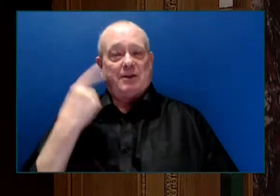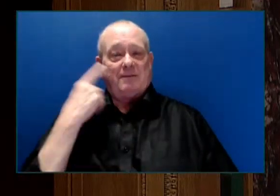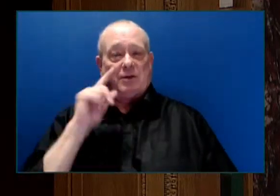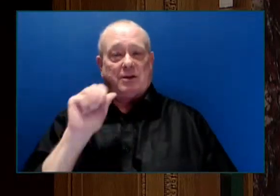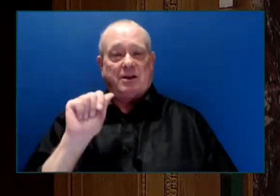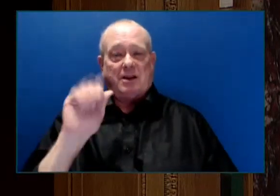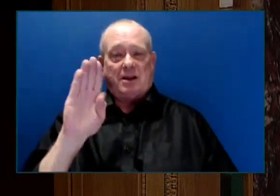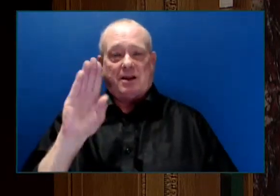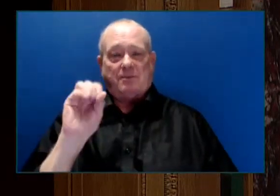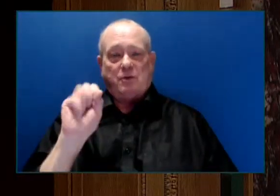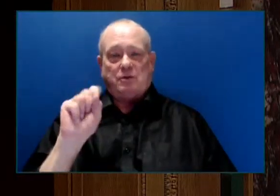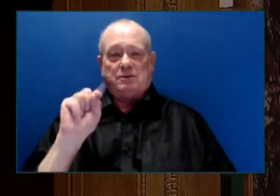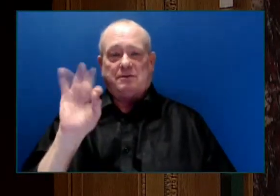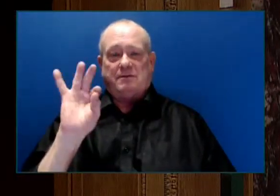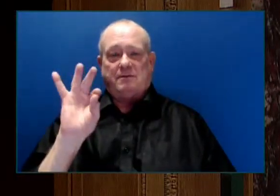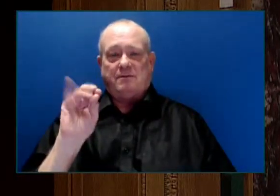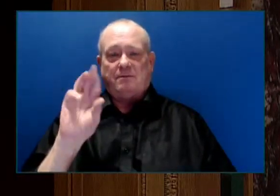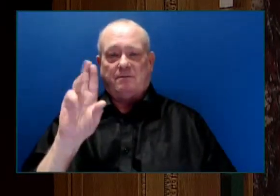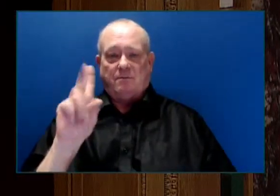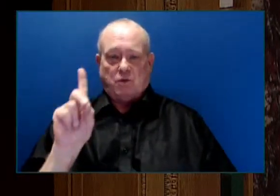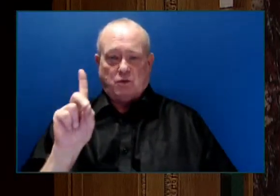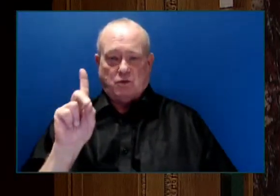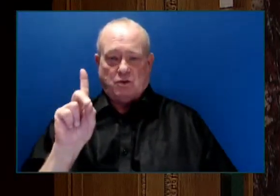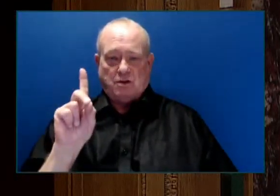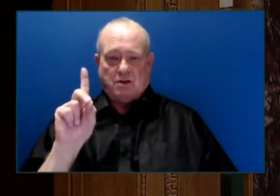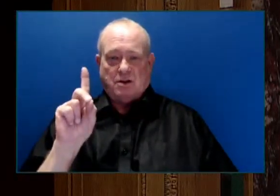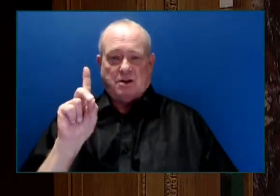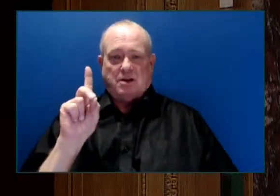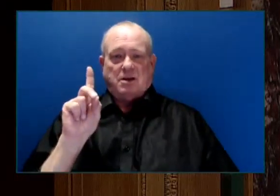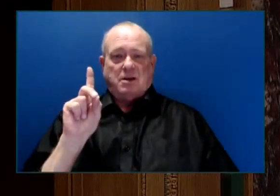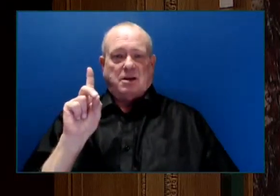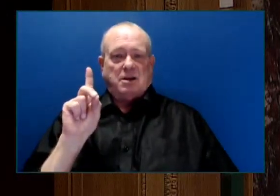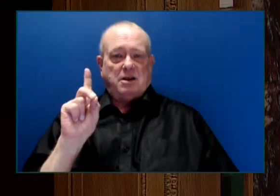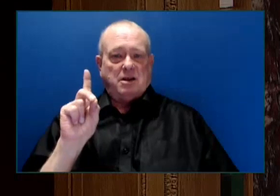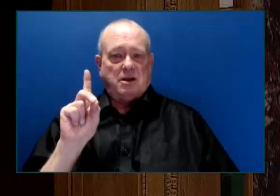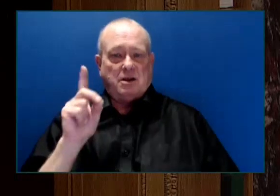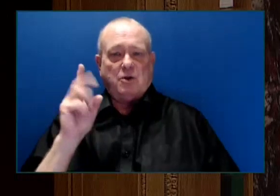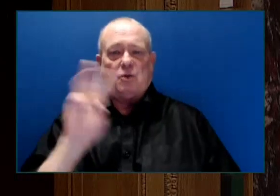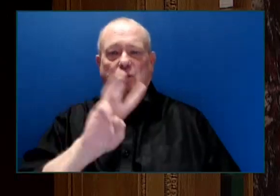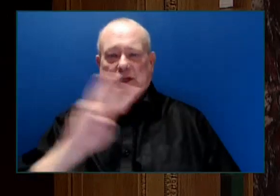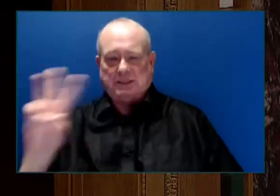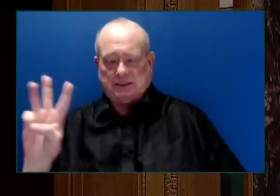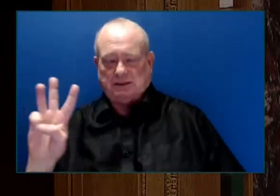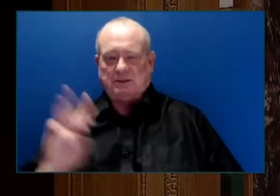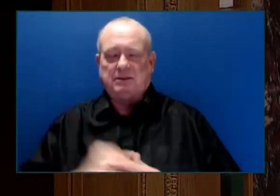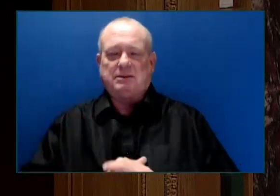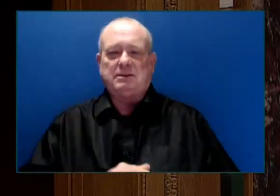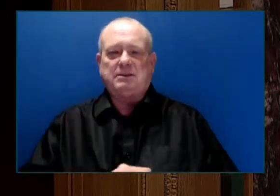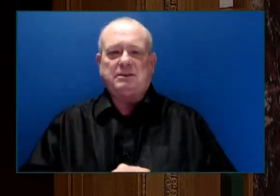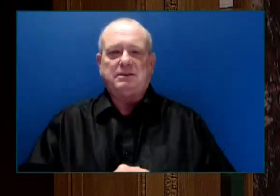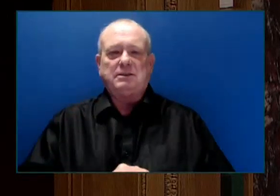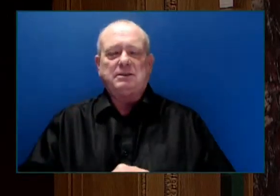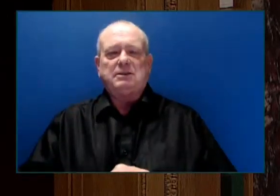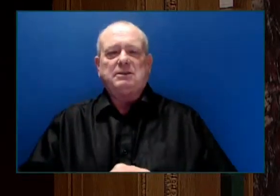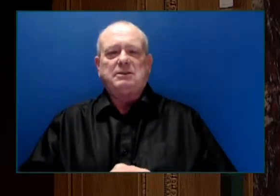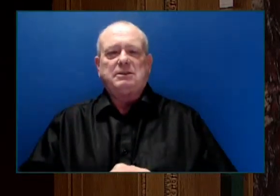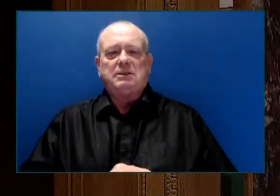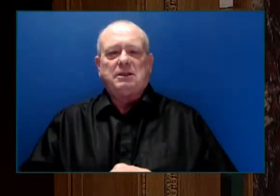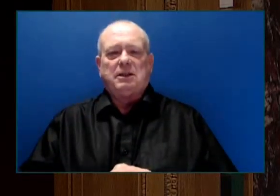people are trying to reconcile what they are hearing from the Premier, from his ministers today,